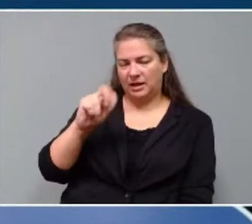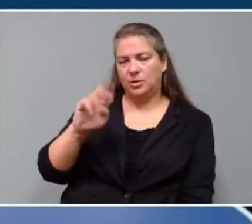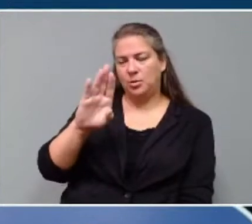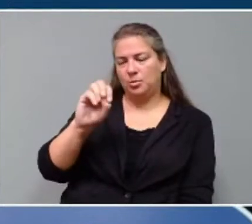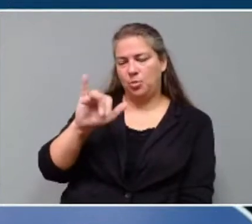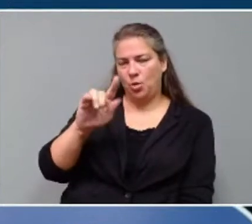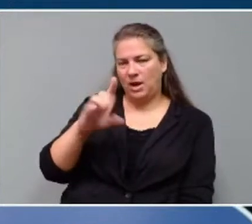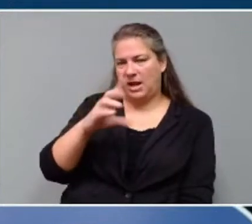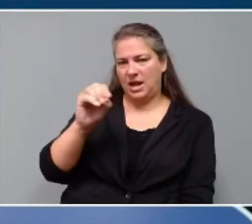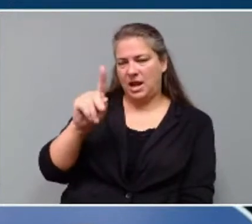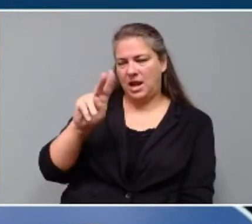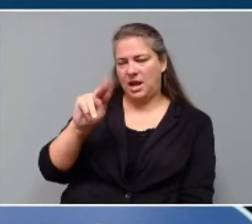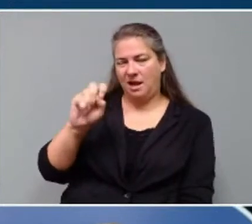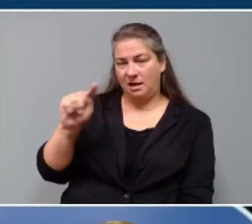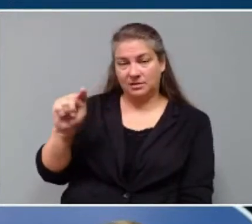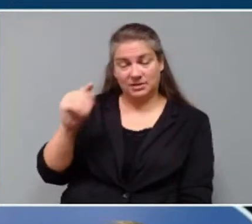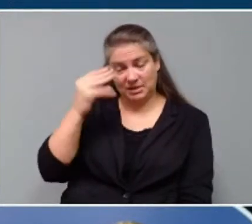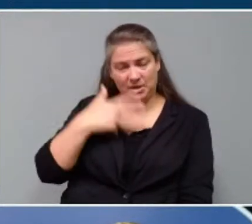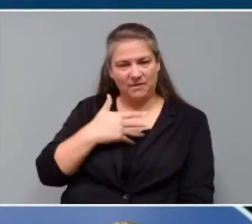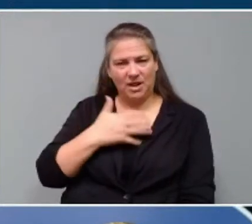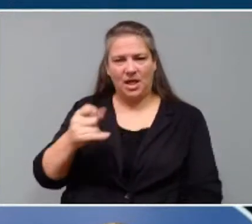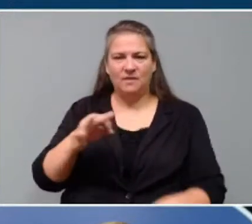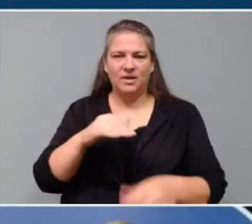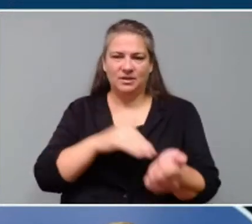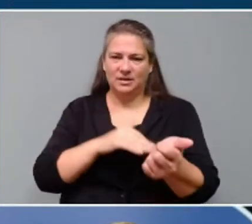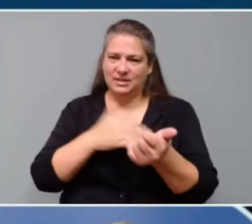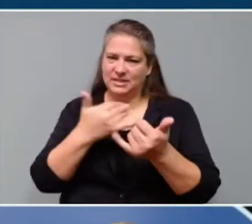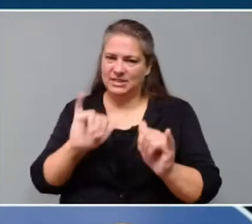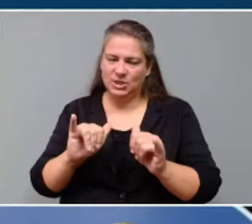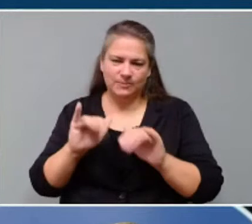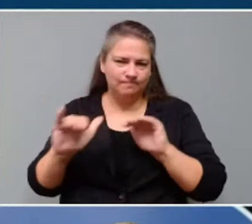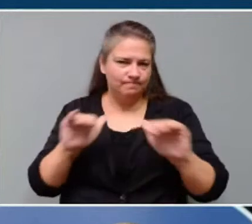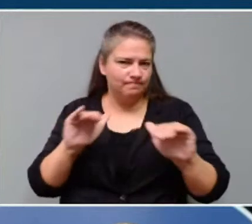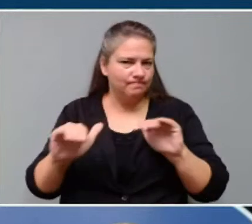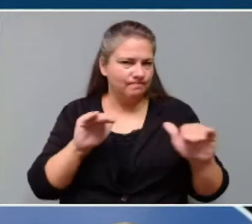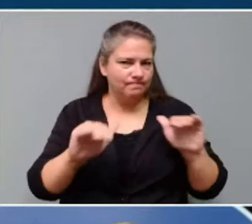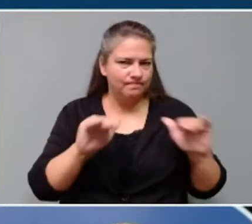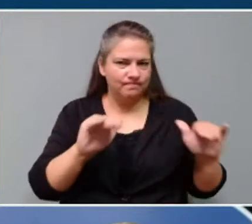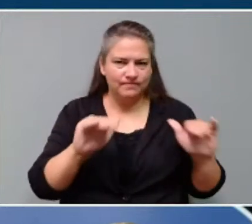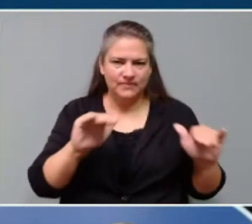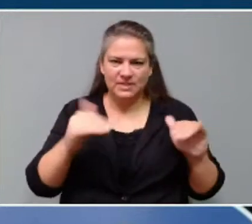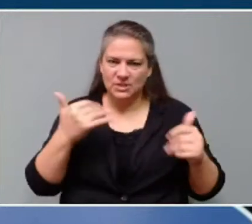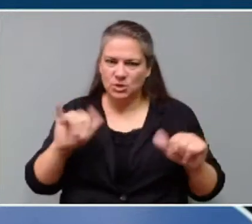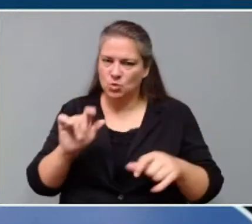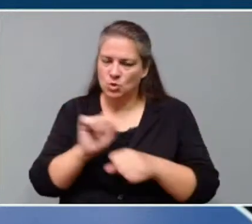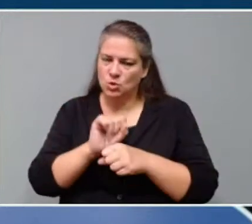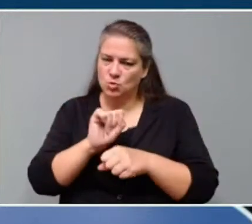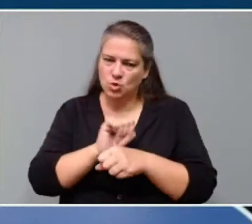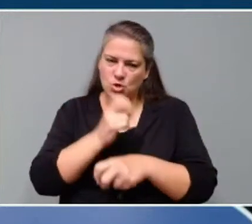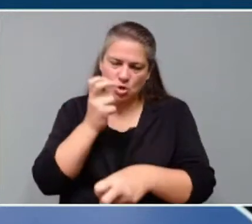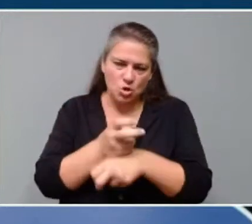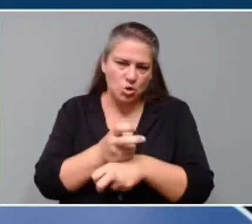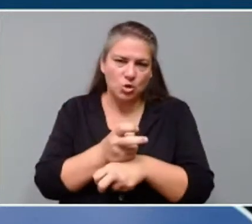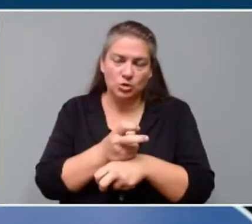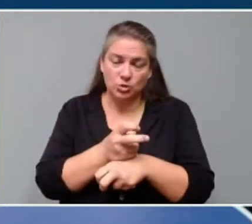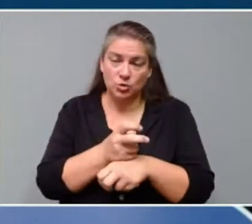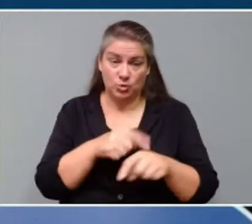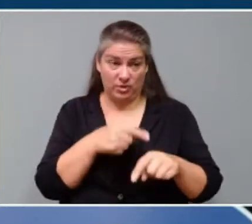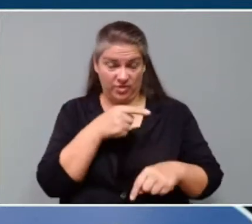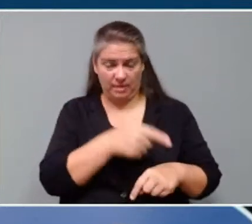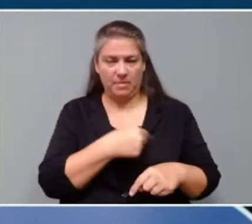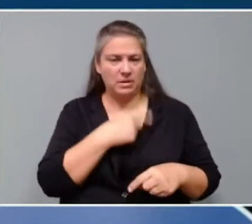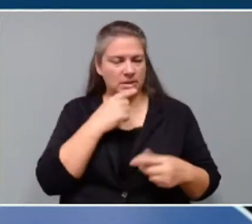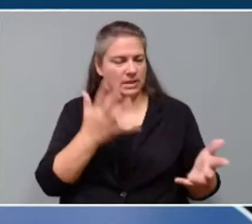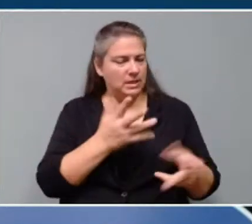is we got a lot of healthcare professionals out there still hustling, still working really hard. And to them, I would say keep it up.